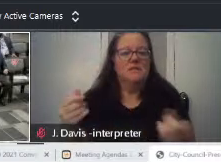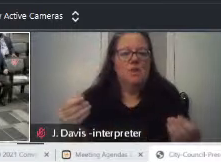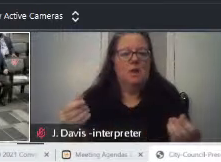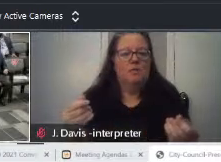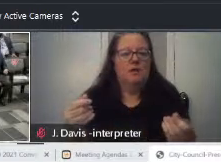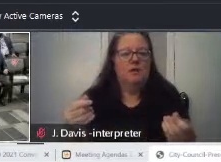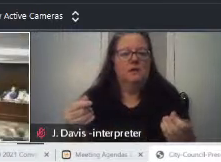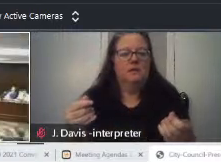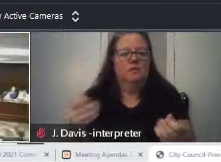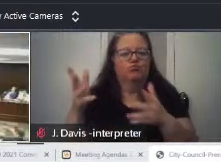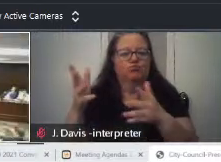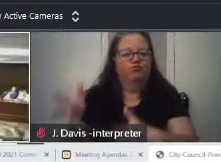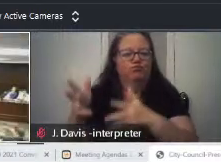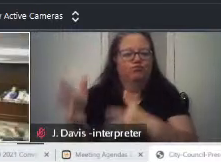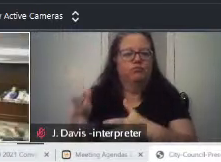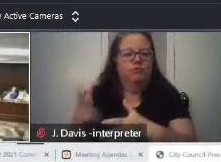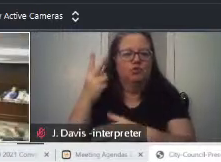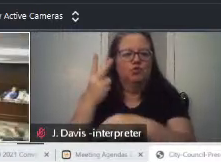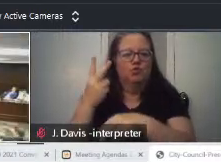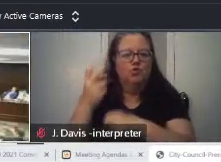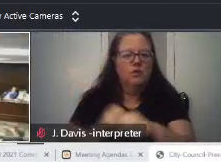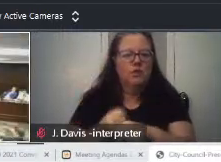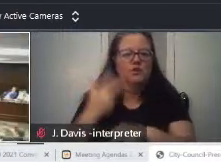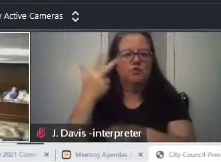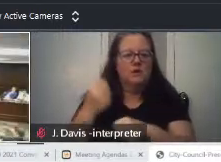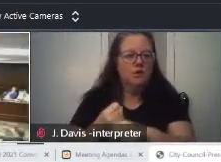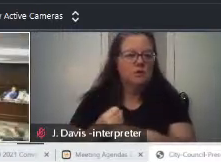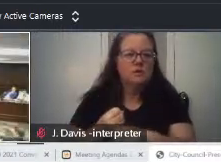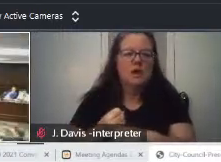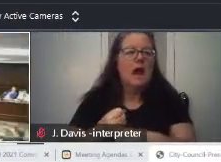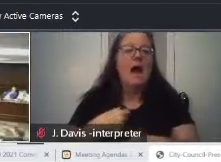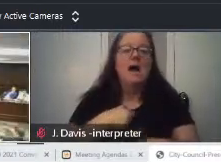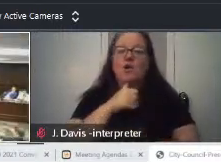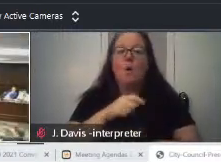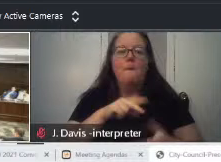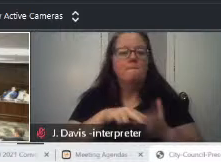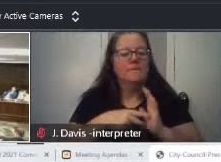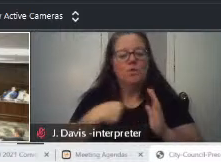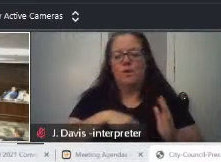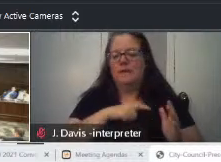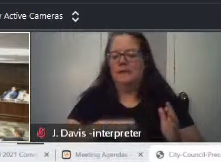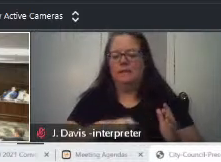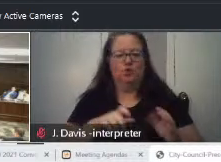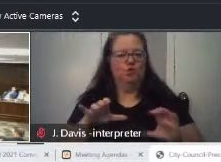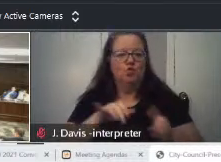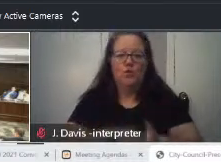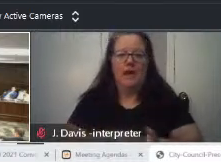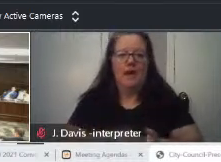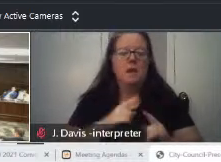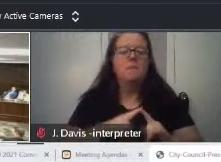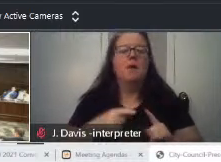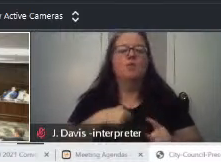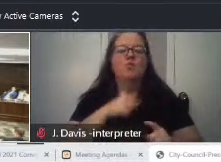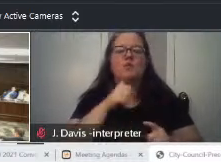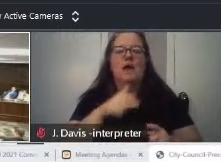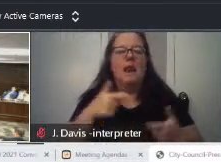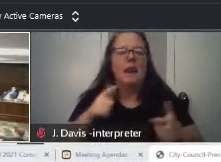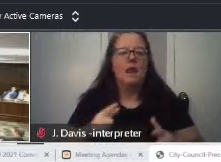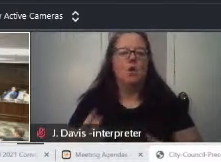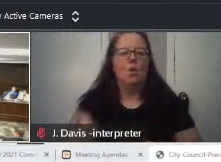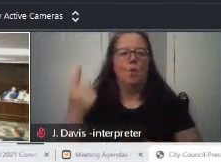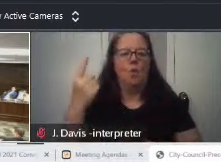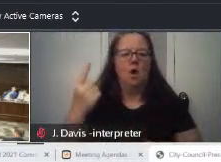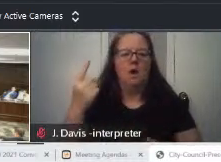years. I'm not saying we should be in that position, but I don't think that we should let one